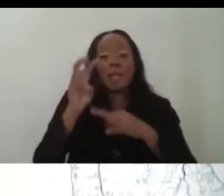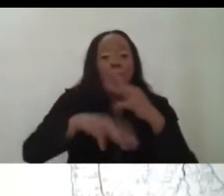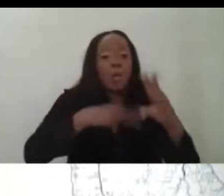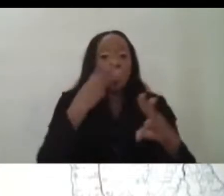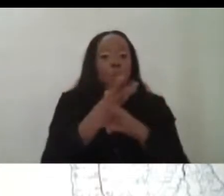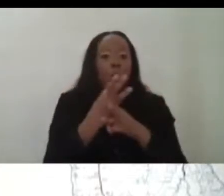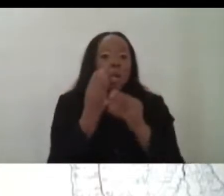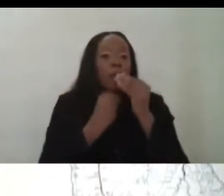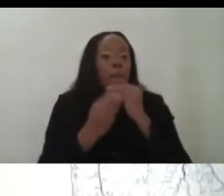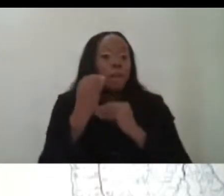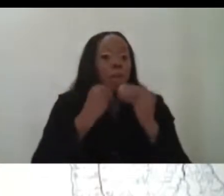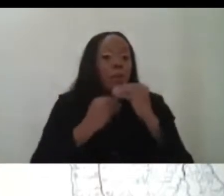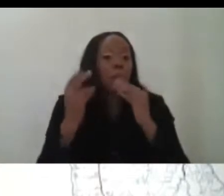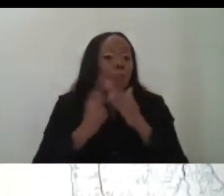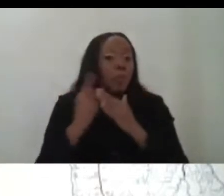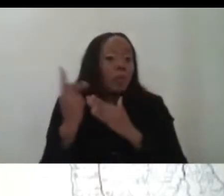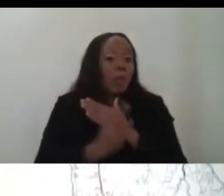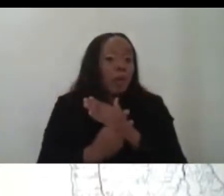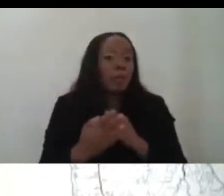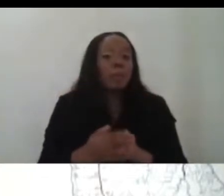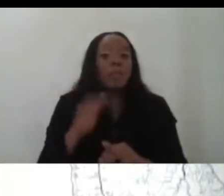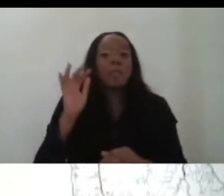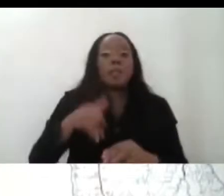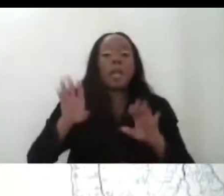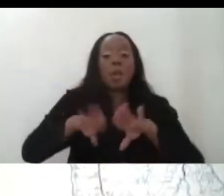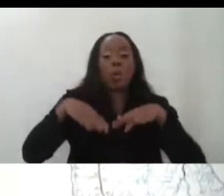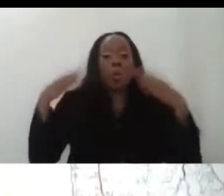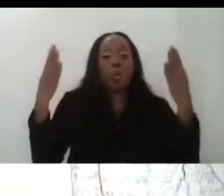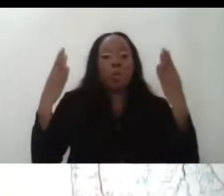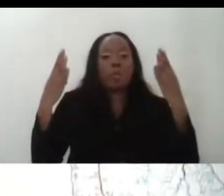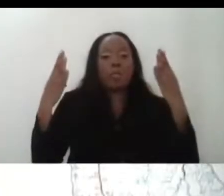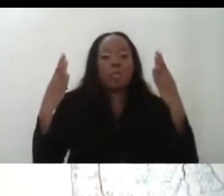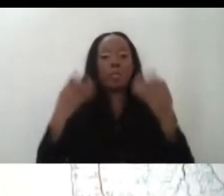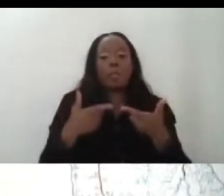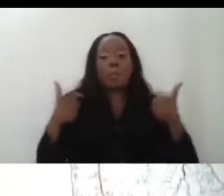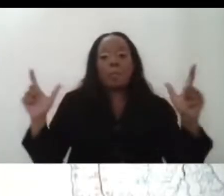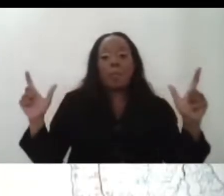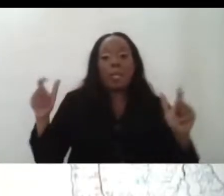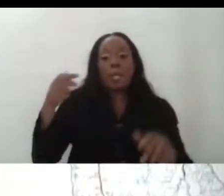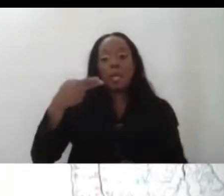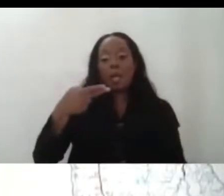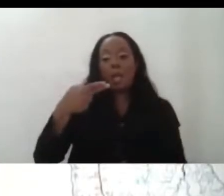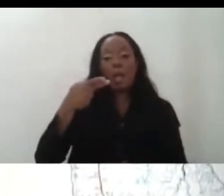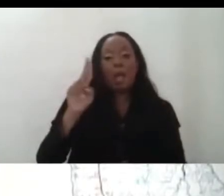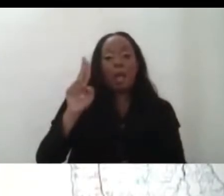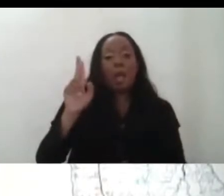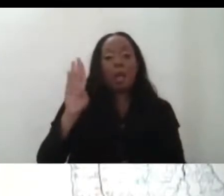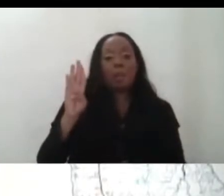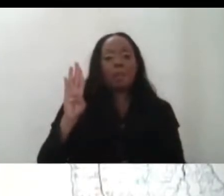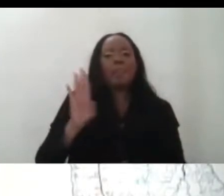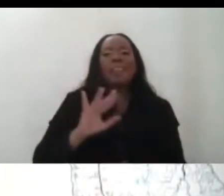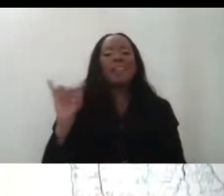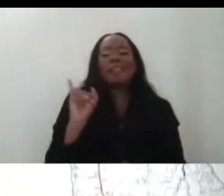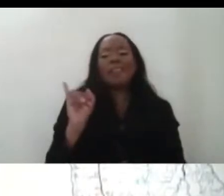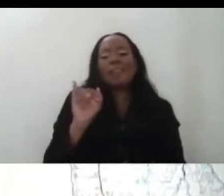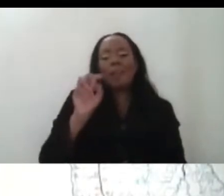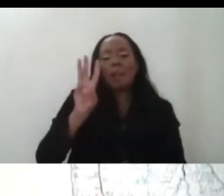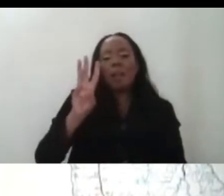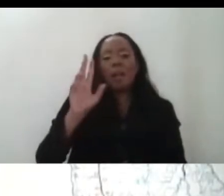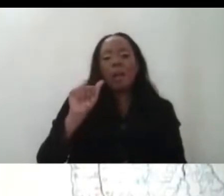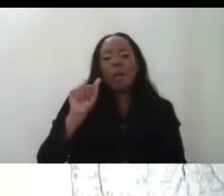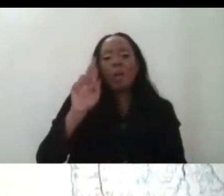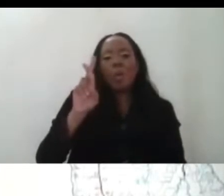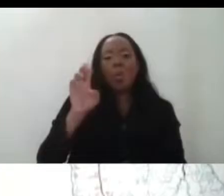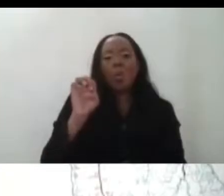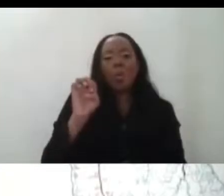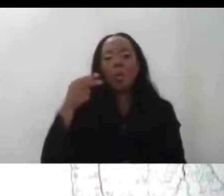Food Program open its logistics hub, which is probably one of the largest warehouses in Barbados. And